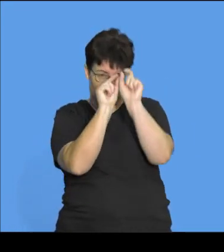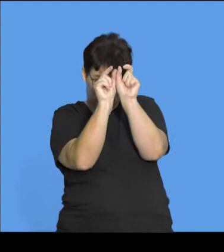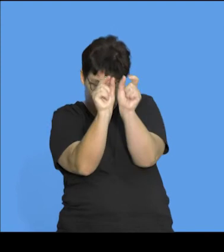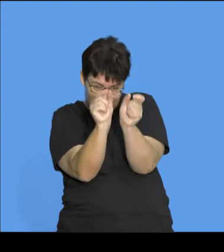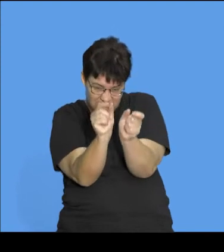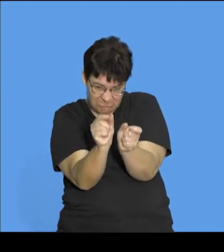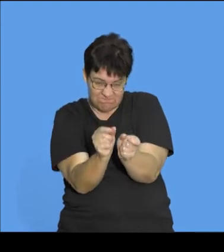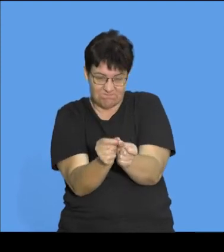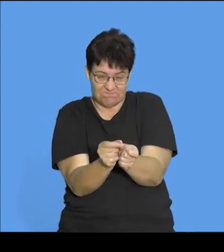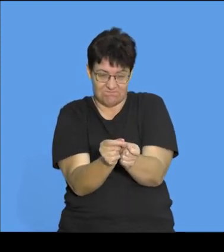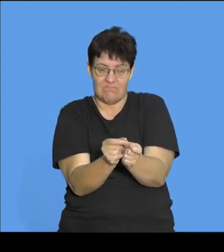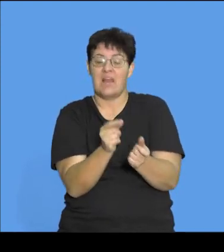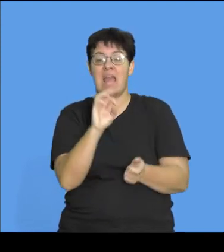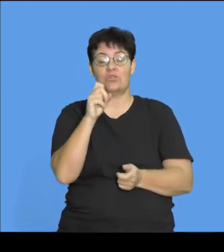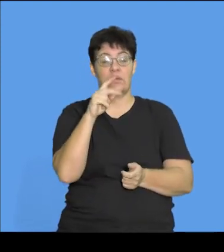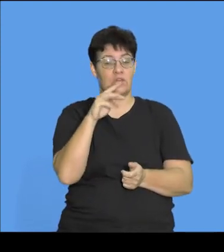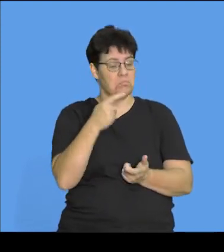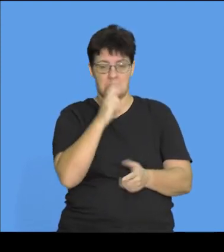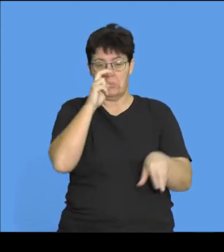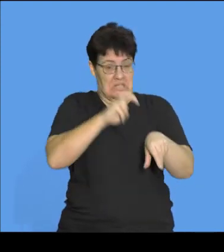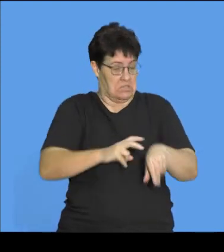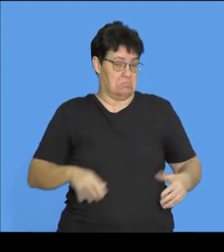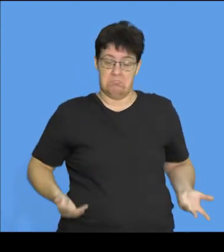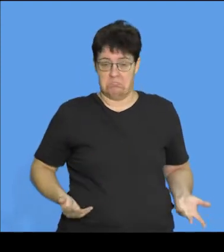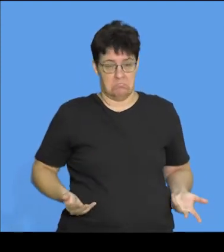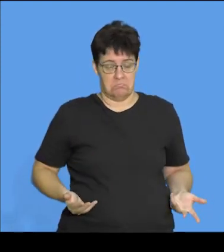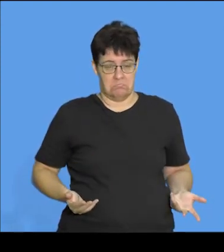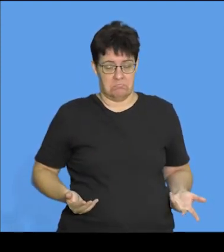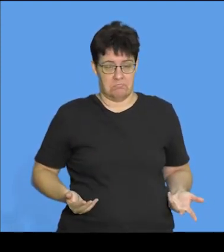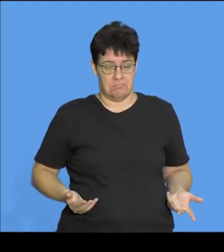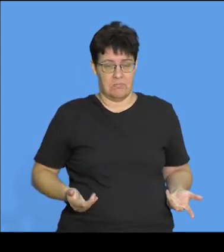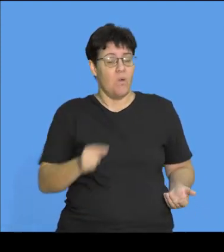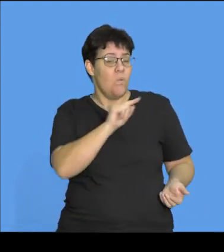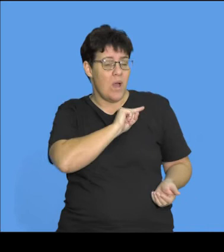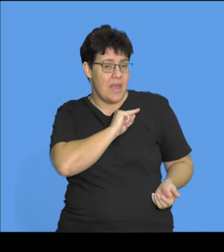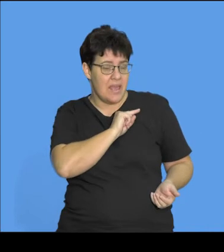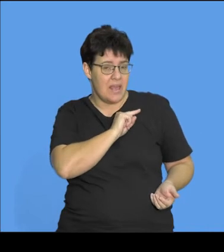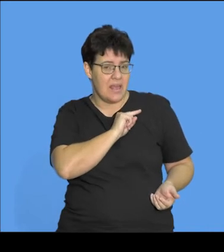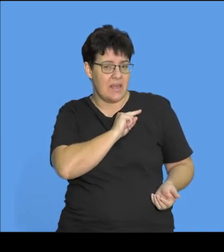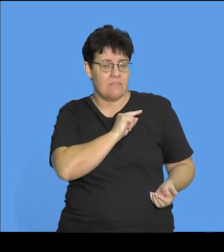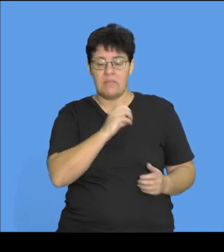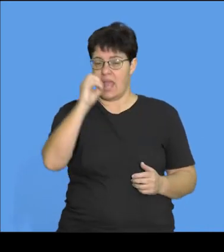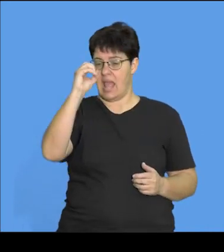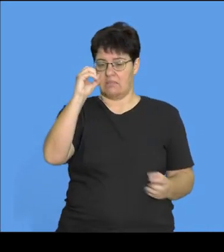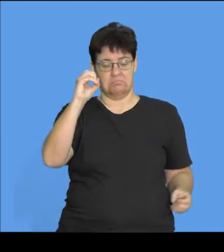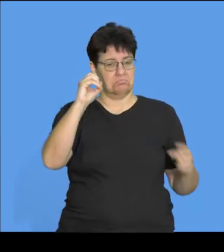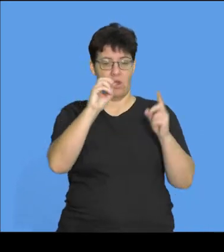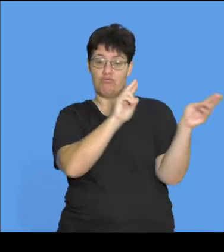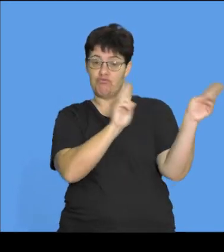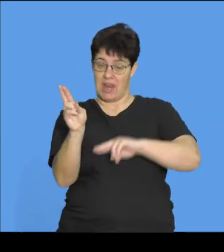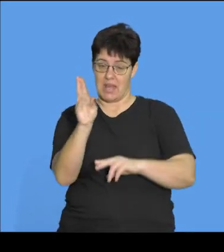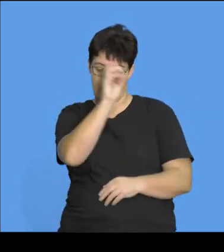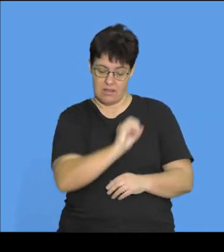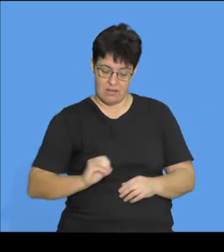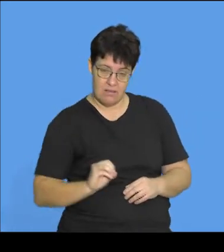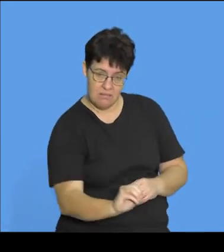the endometrium is not needed for implantation, simply because there is no egg ready for implantation.